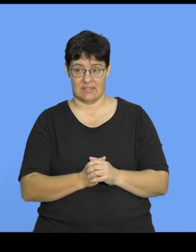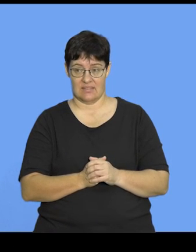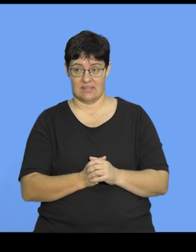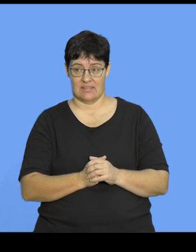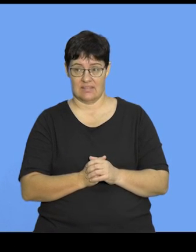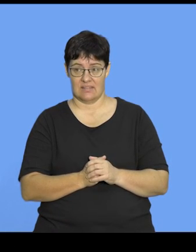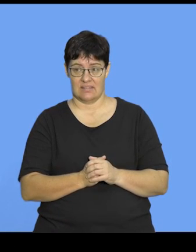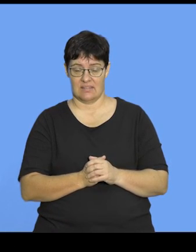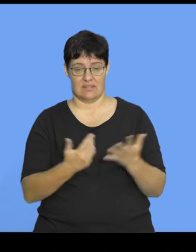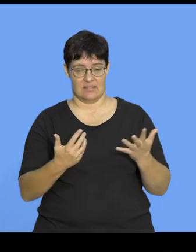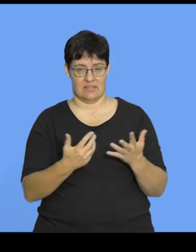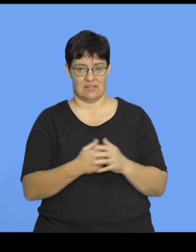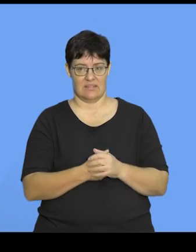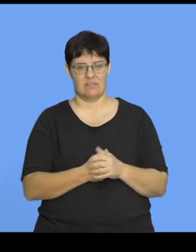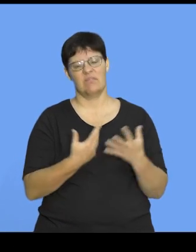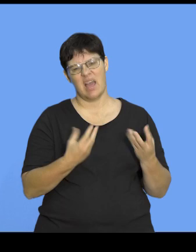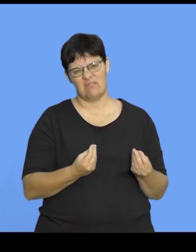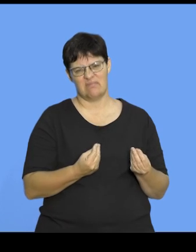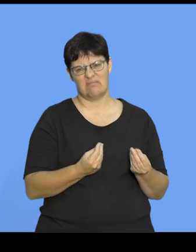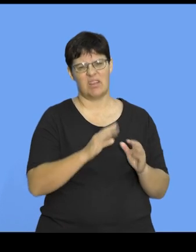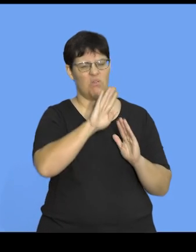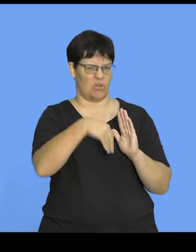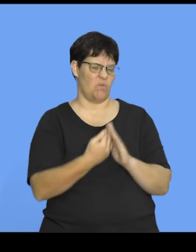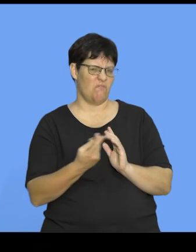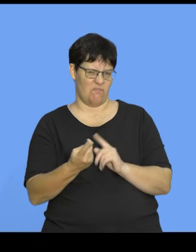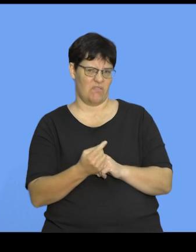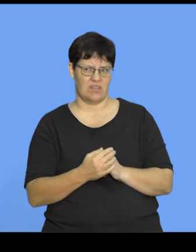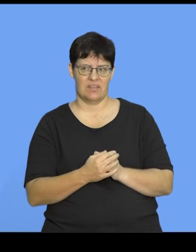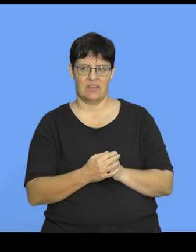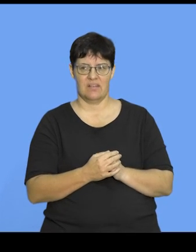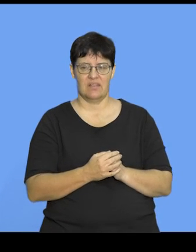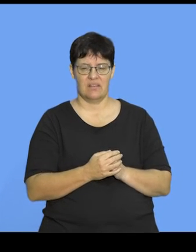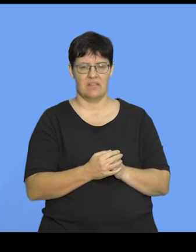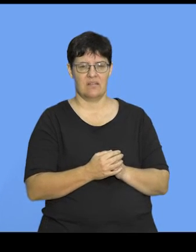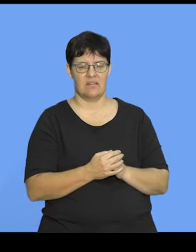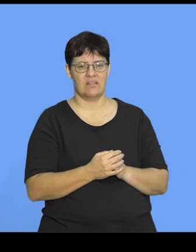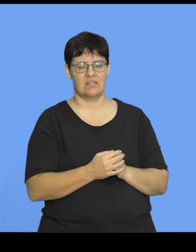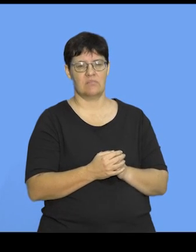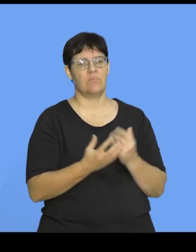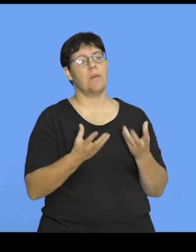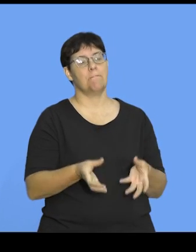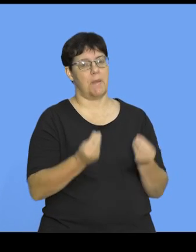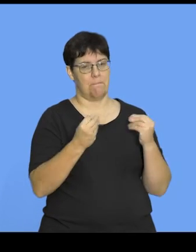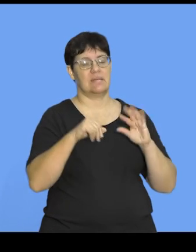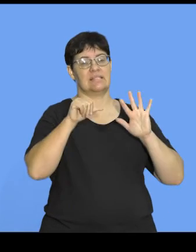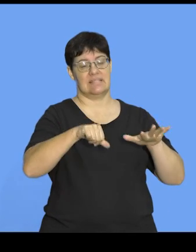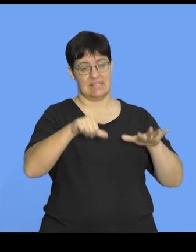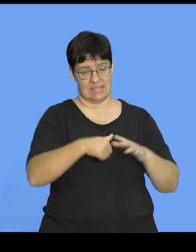Oops. We're going to round that off for our purposes. So we get